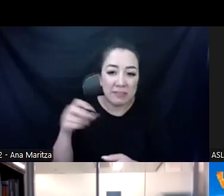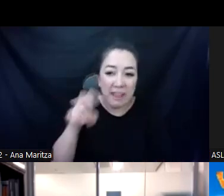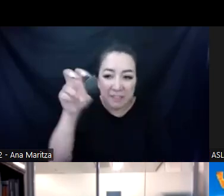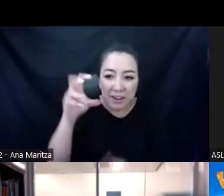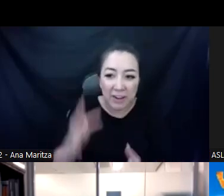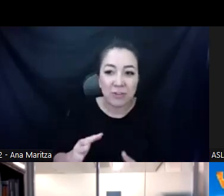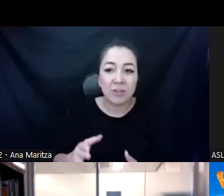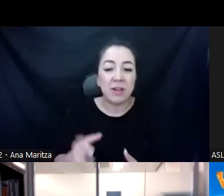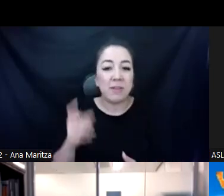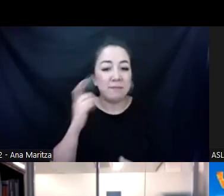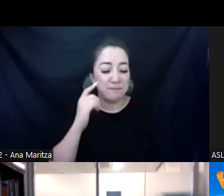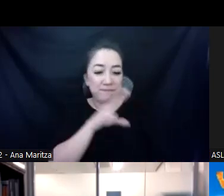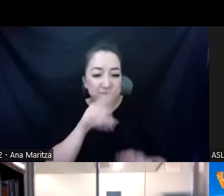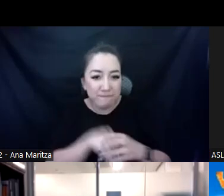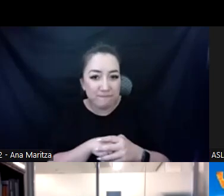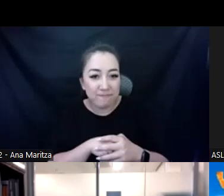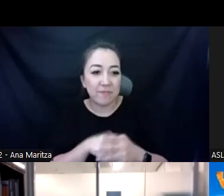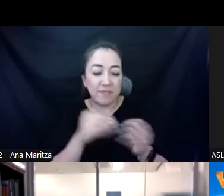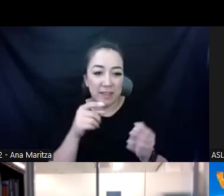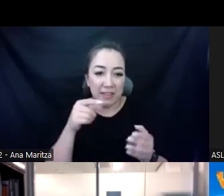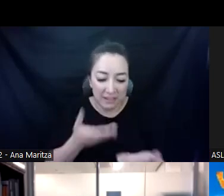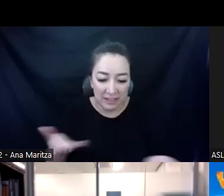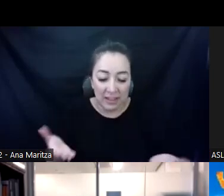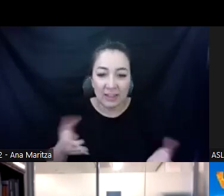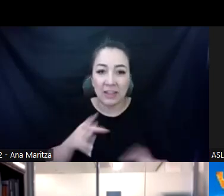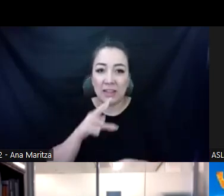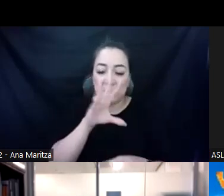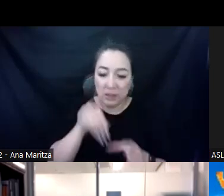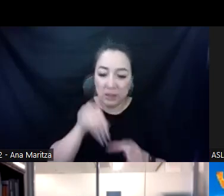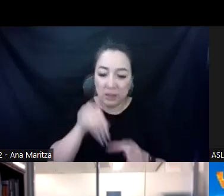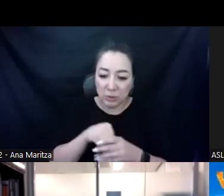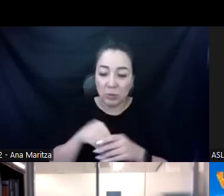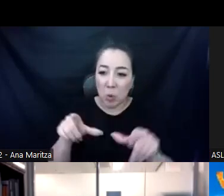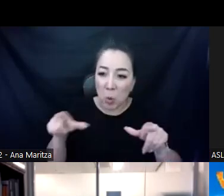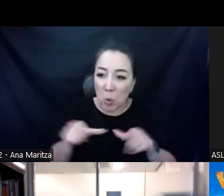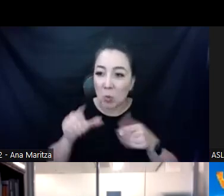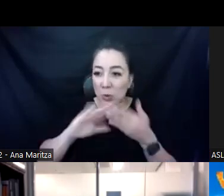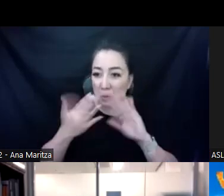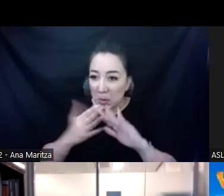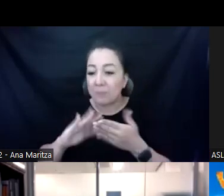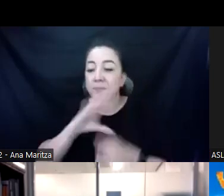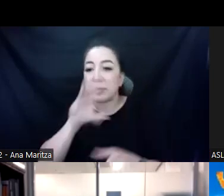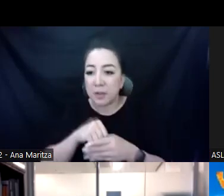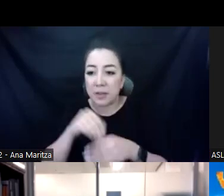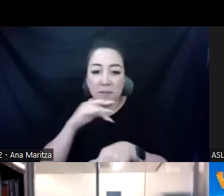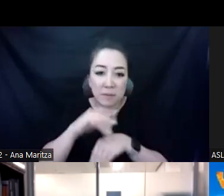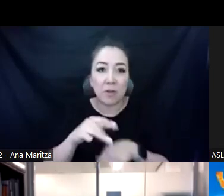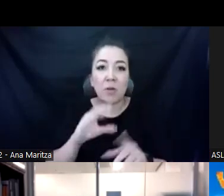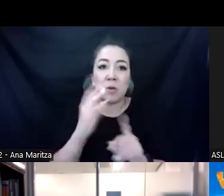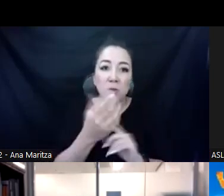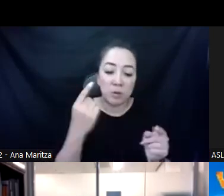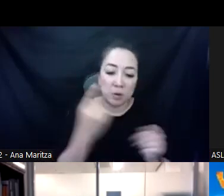say incorporate these things into local communities, including the availability of culturally